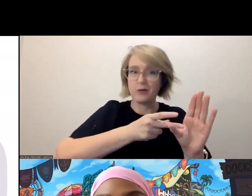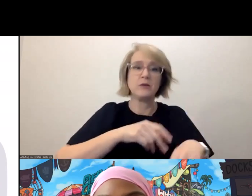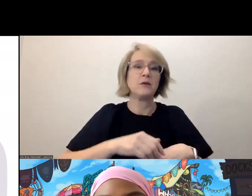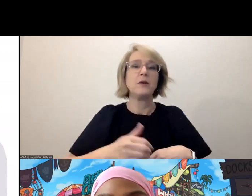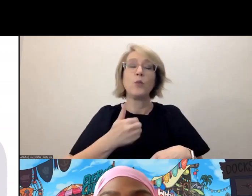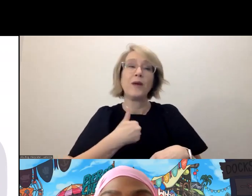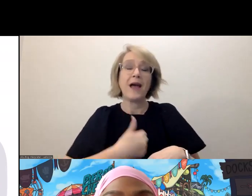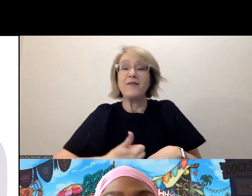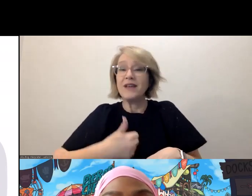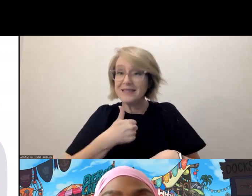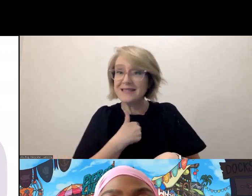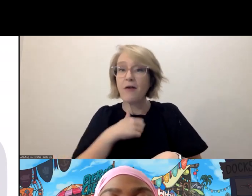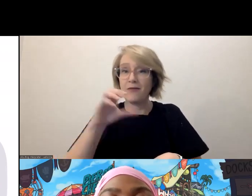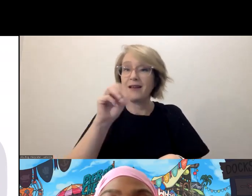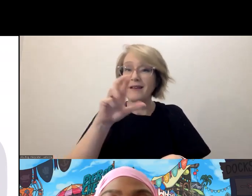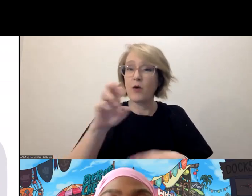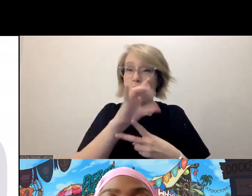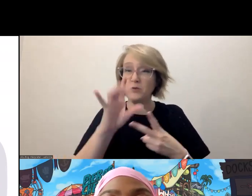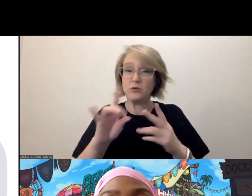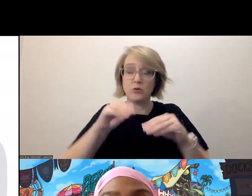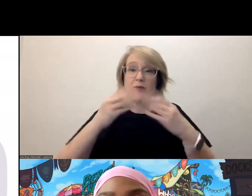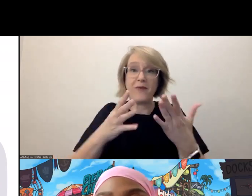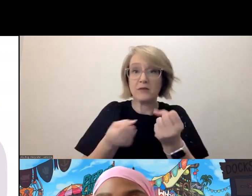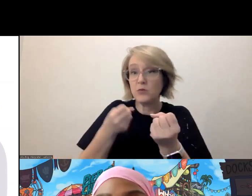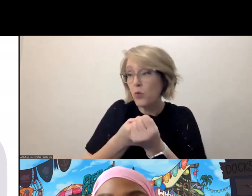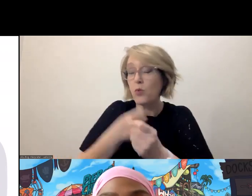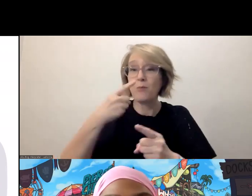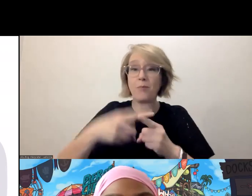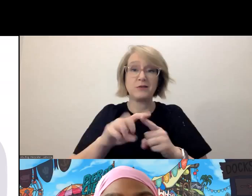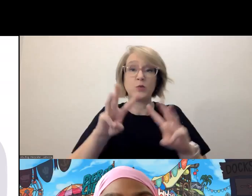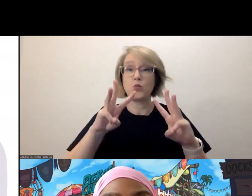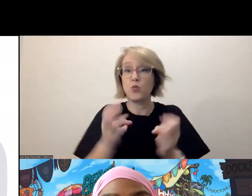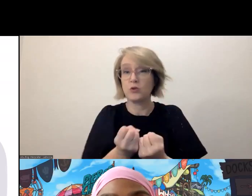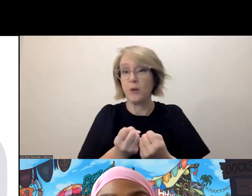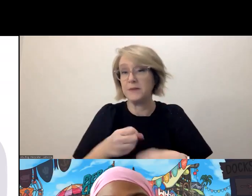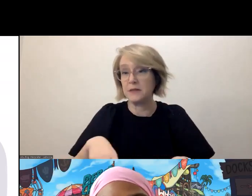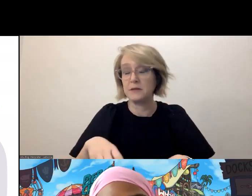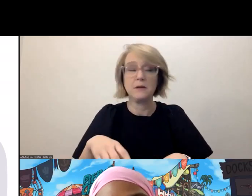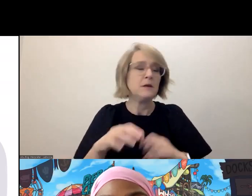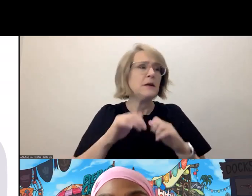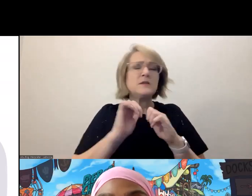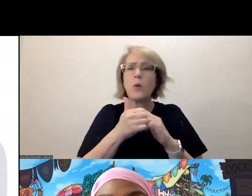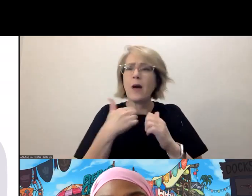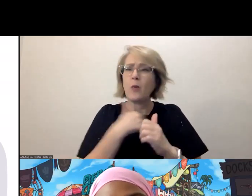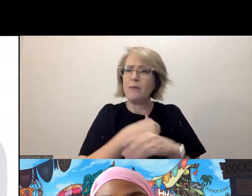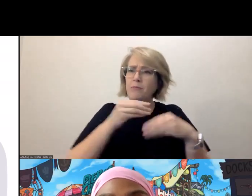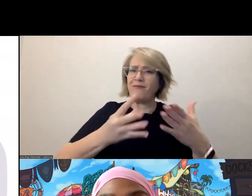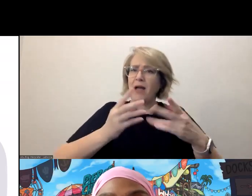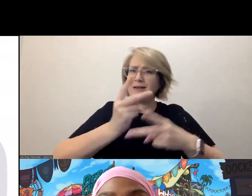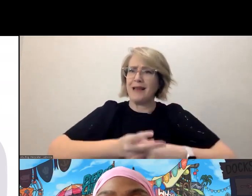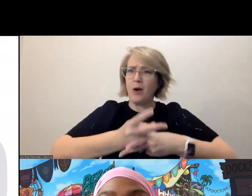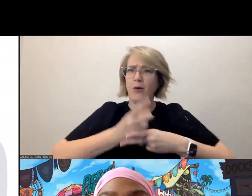self-care app to help support, and we provide workshops. We wanted to ensure that there was a way for us to be able to provide this care to